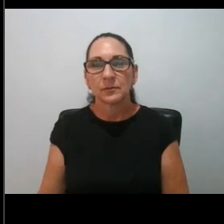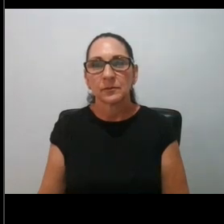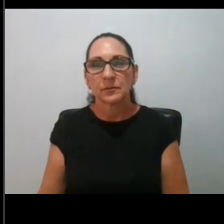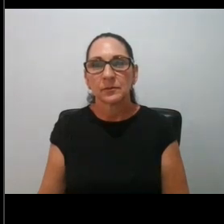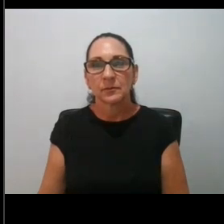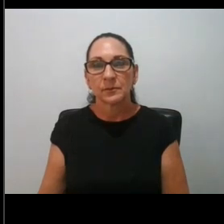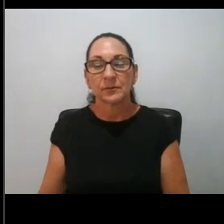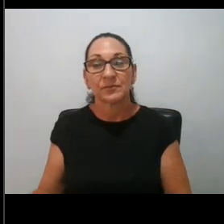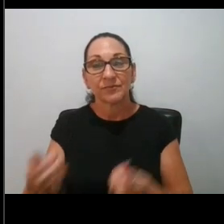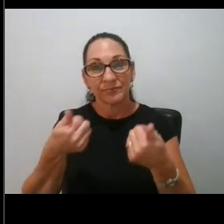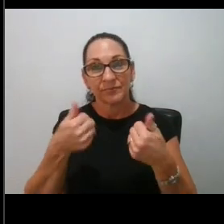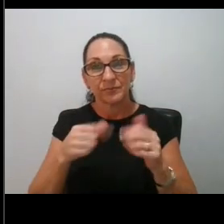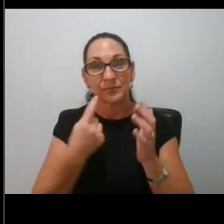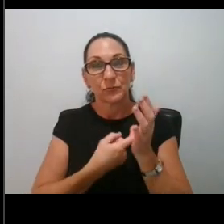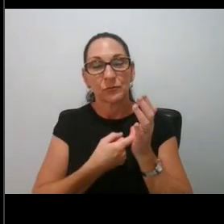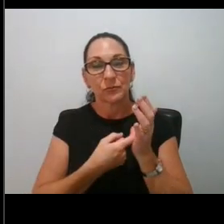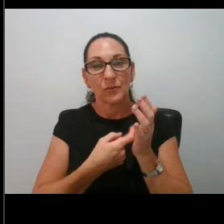one